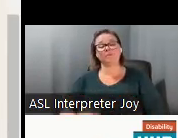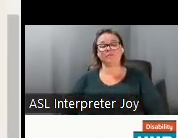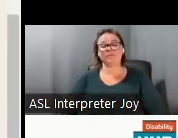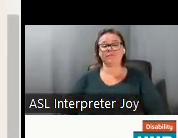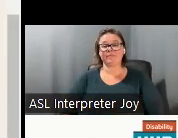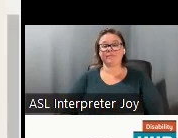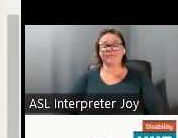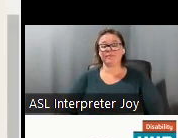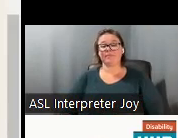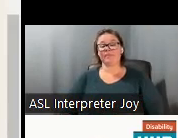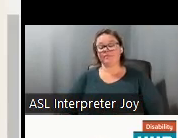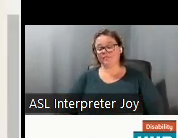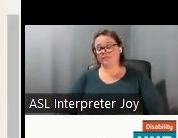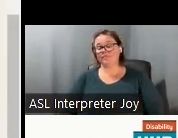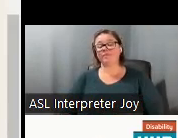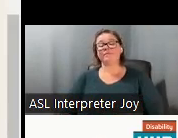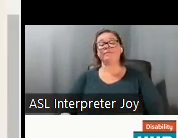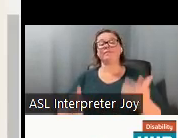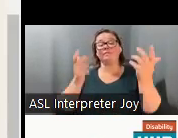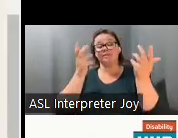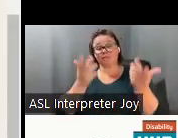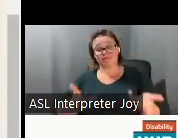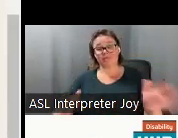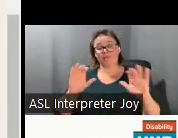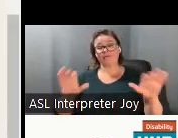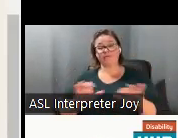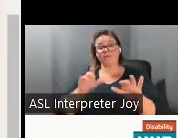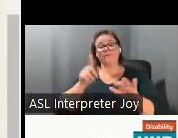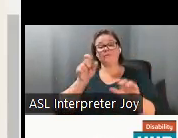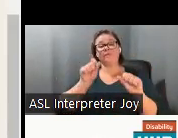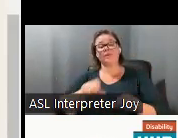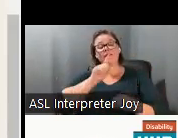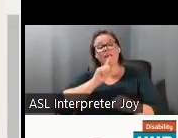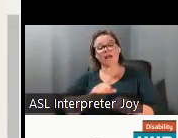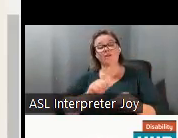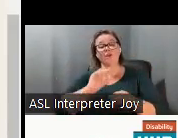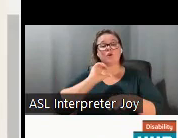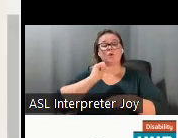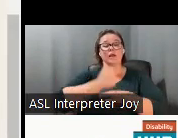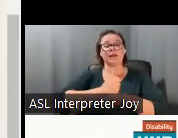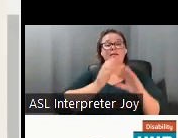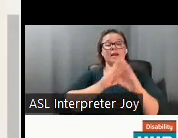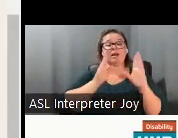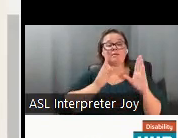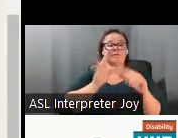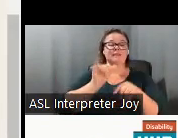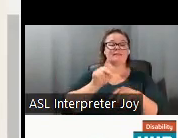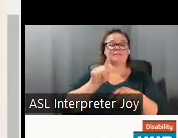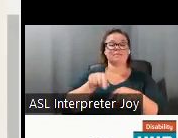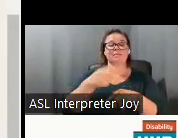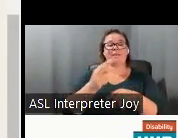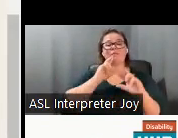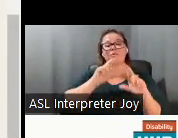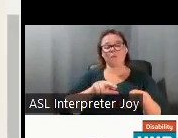Once all those activities have been completed, you can actually create this path report. And